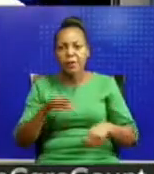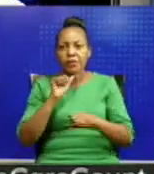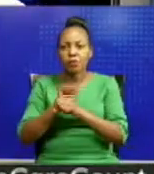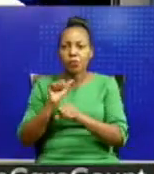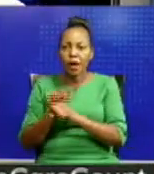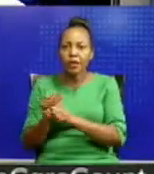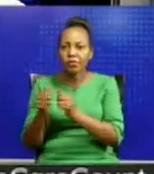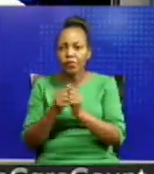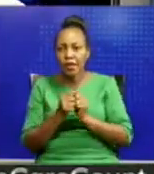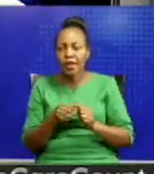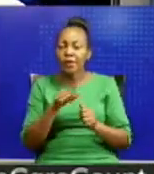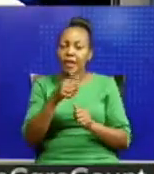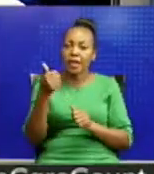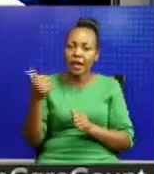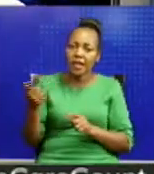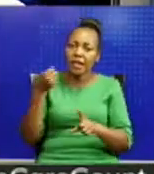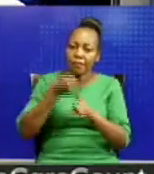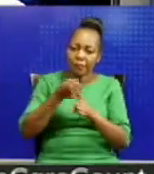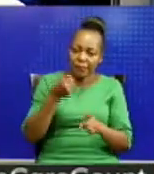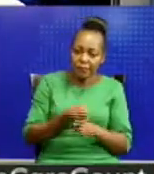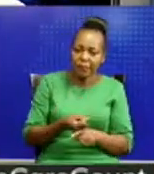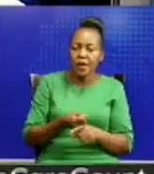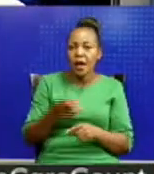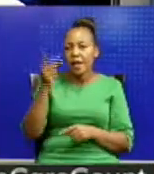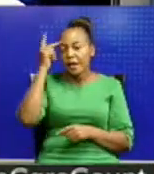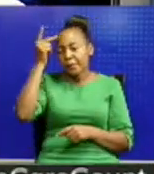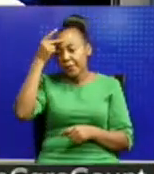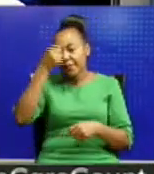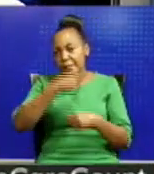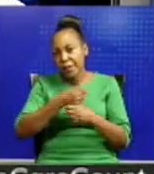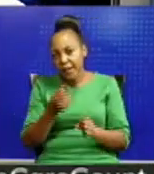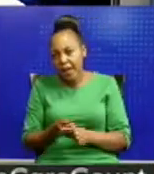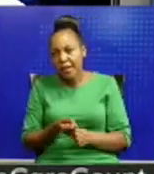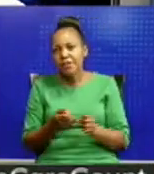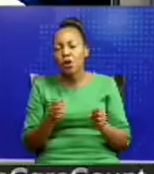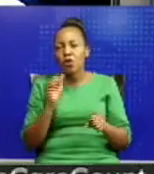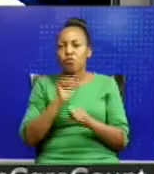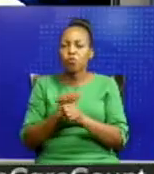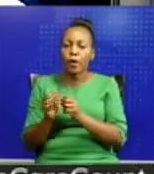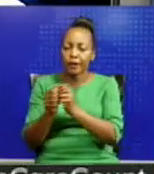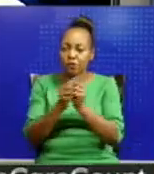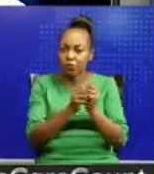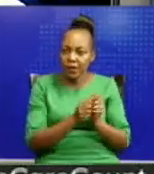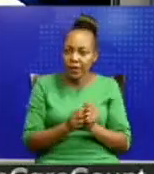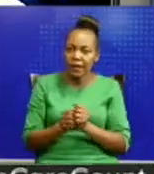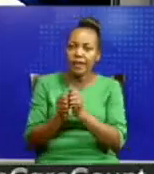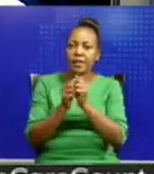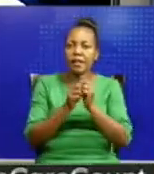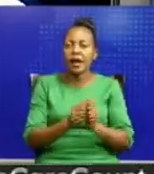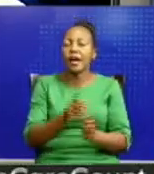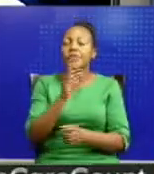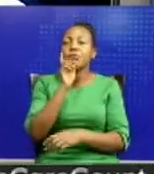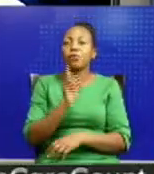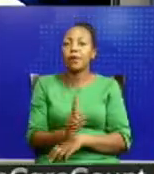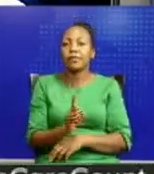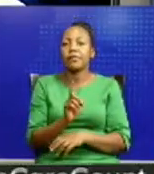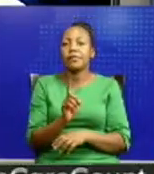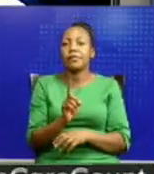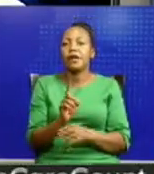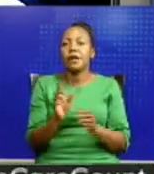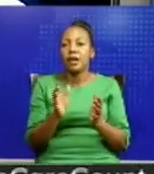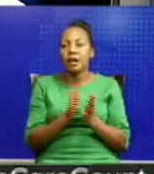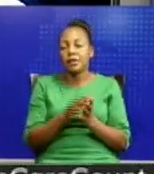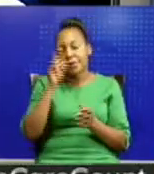the activists, the academia, the policymakers, to come together as one, so that